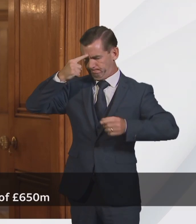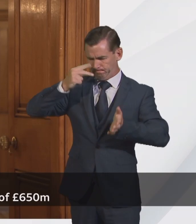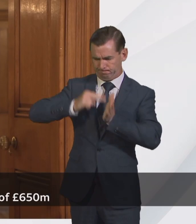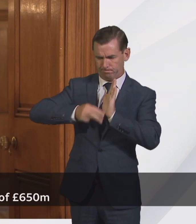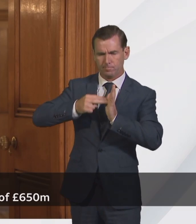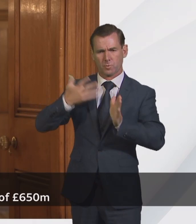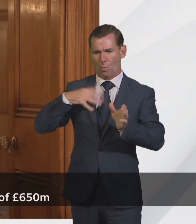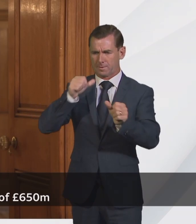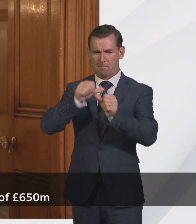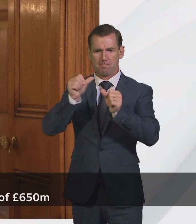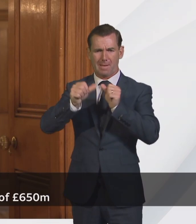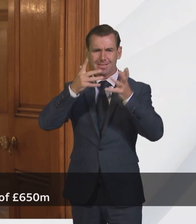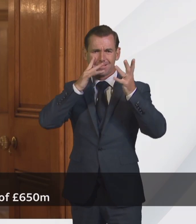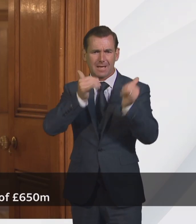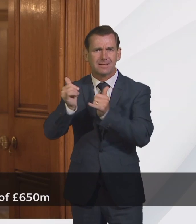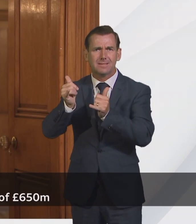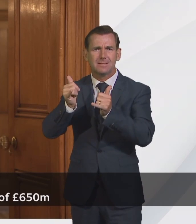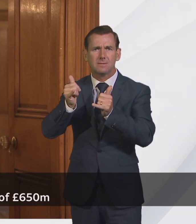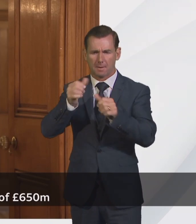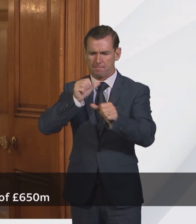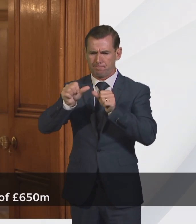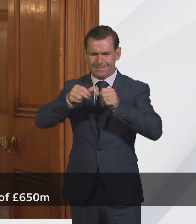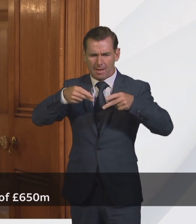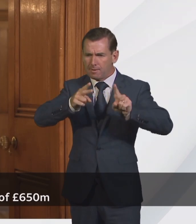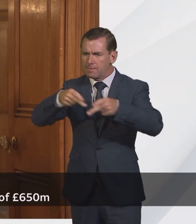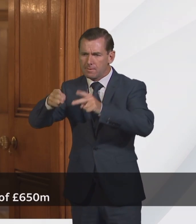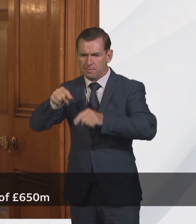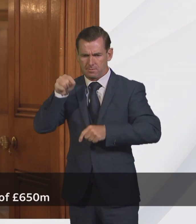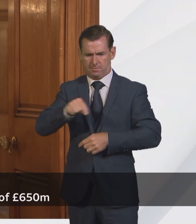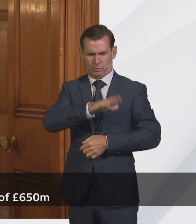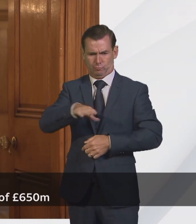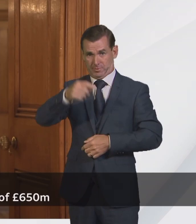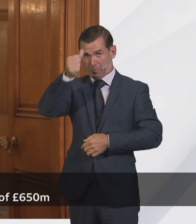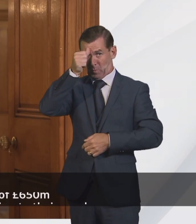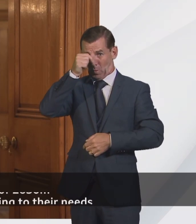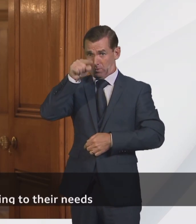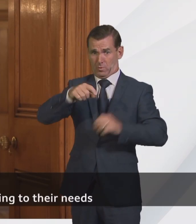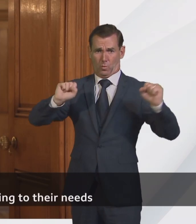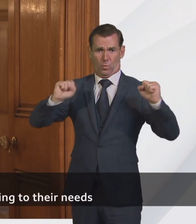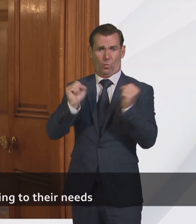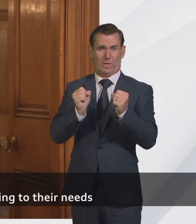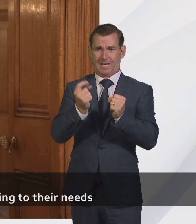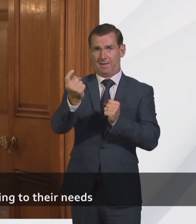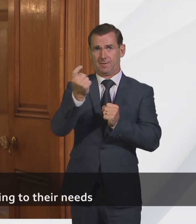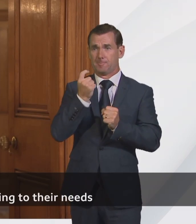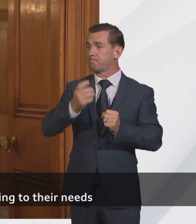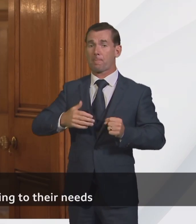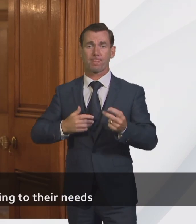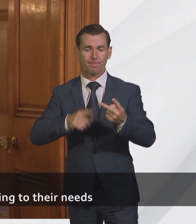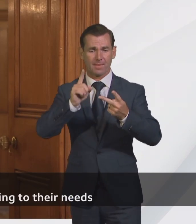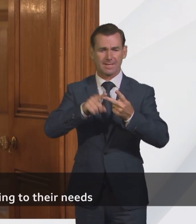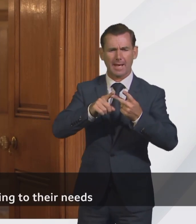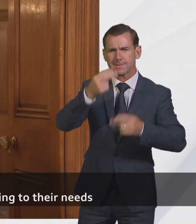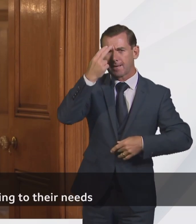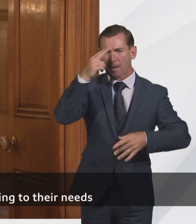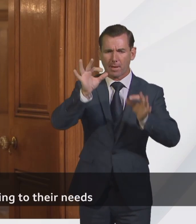better testing for all children, especially as we approach the winter months. Next, if we can turn to